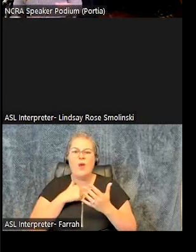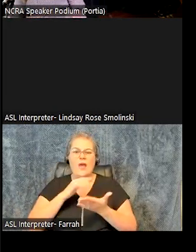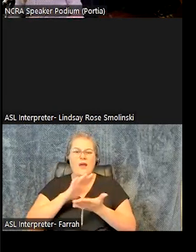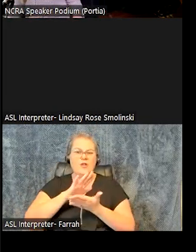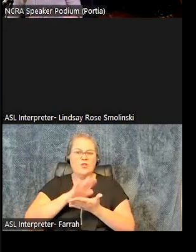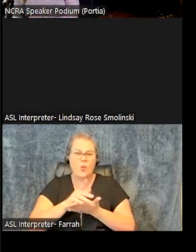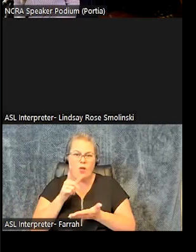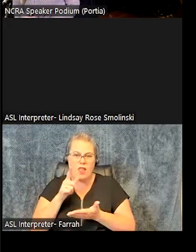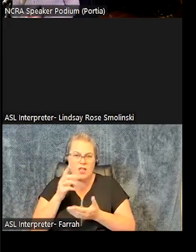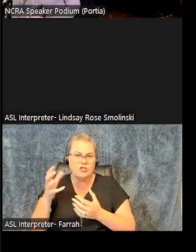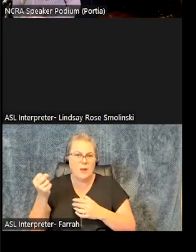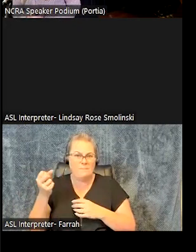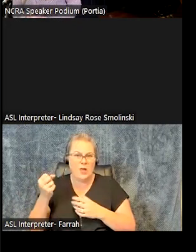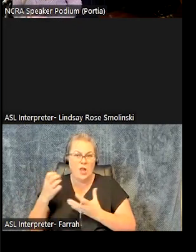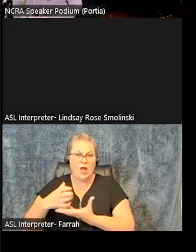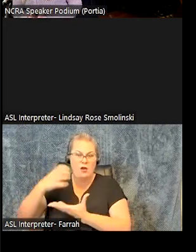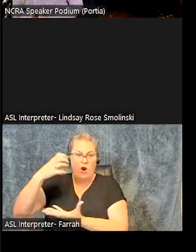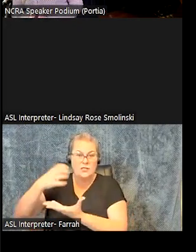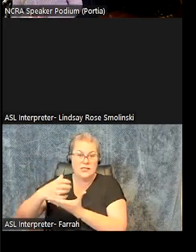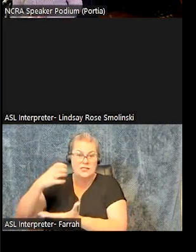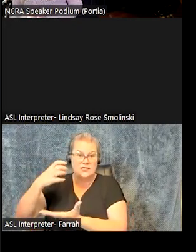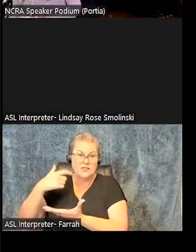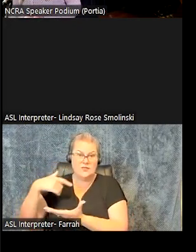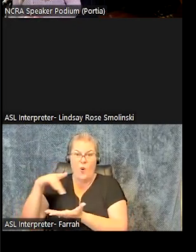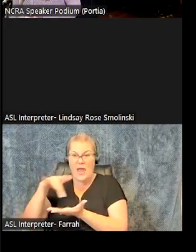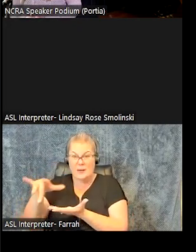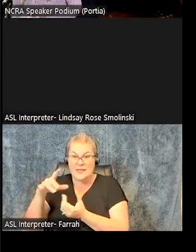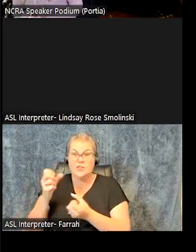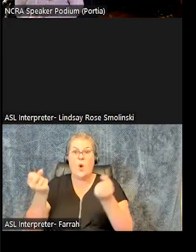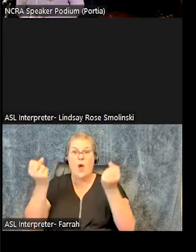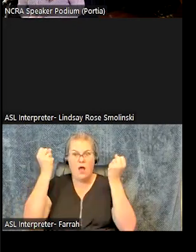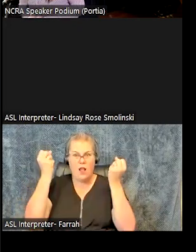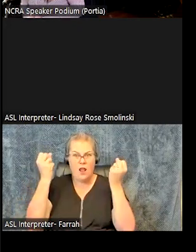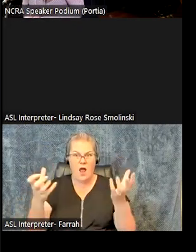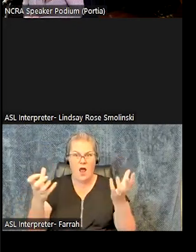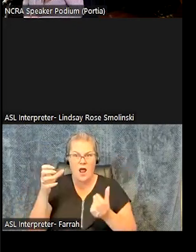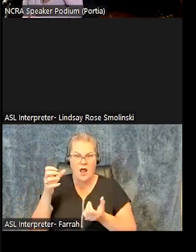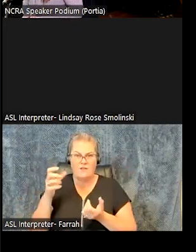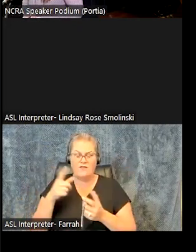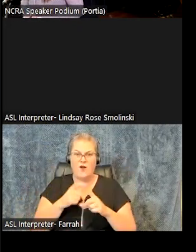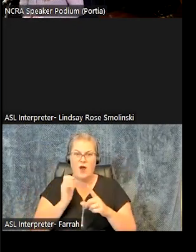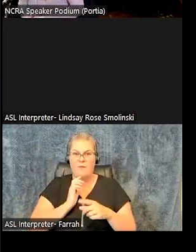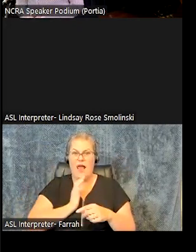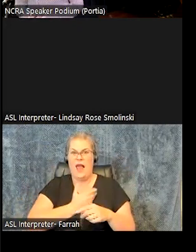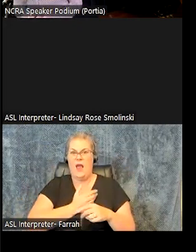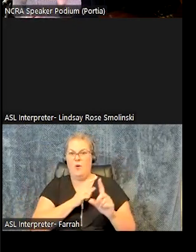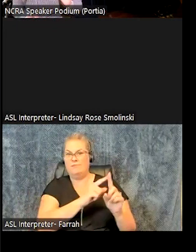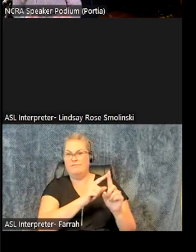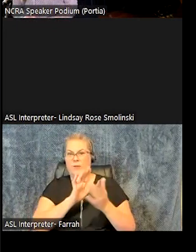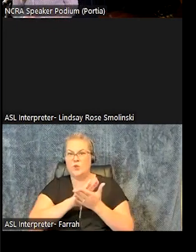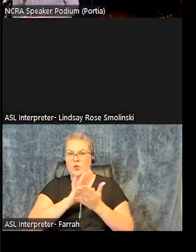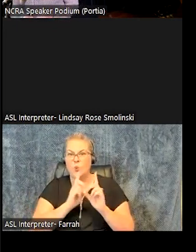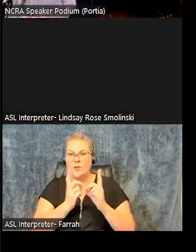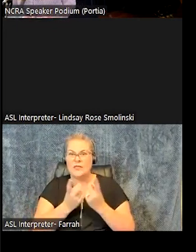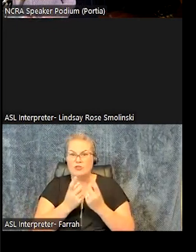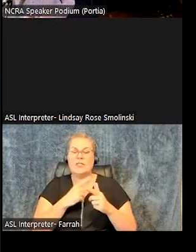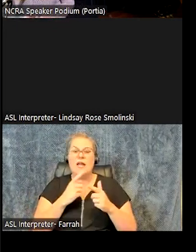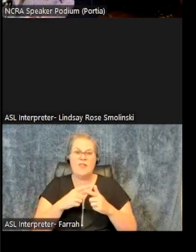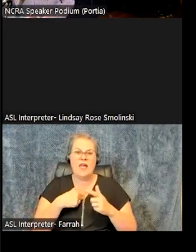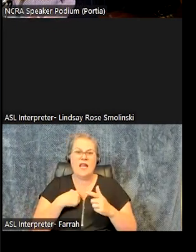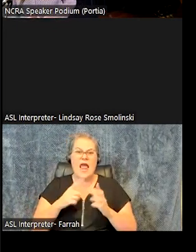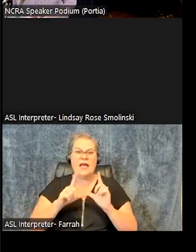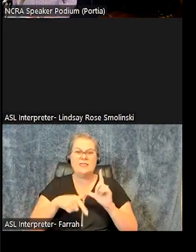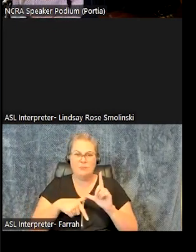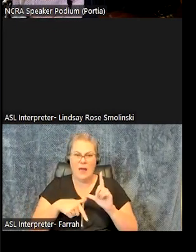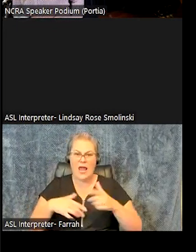so emptied out. So a lot of cartons from our independent school district, and then expired bulletproof vests